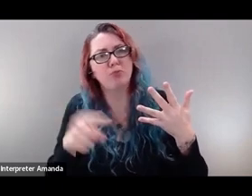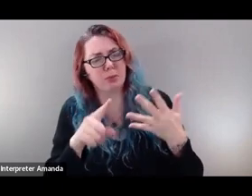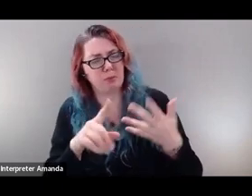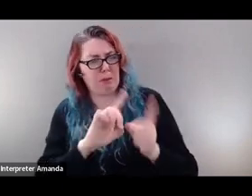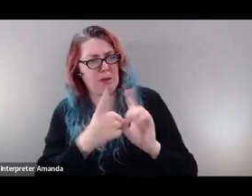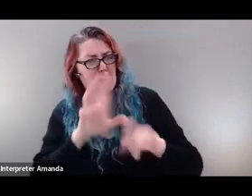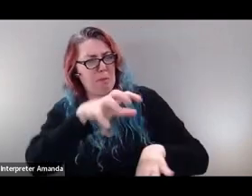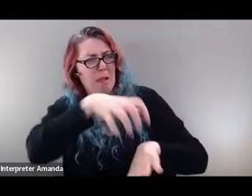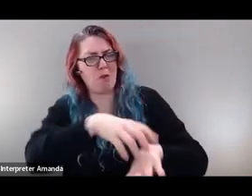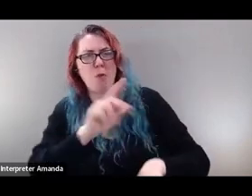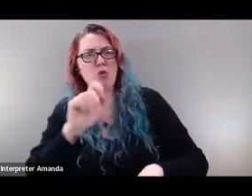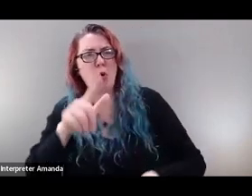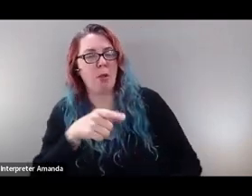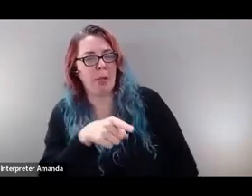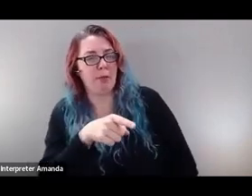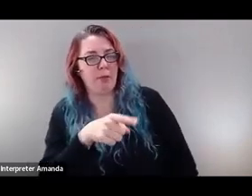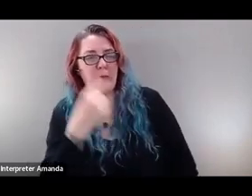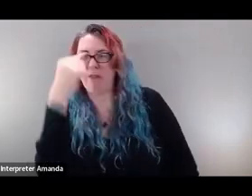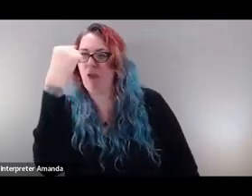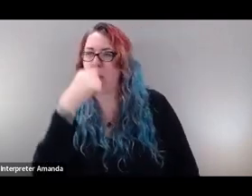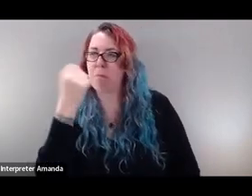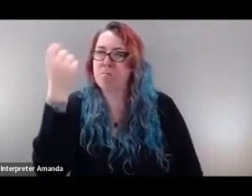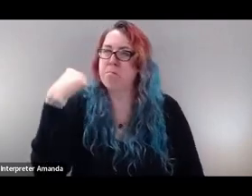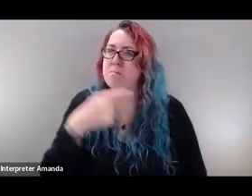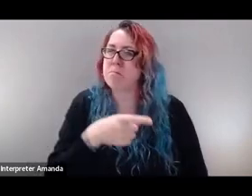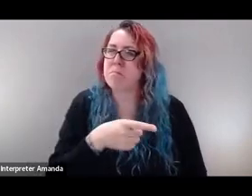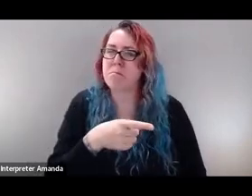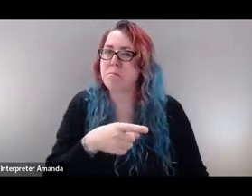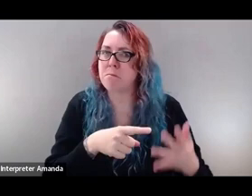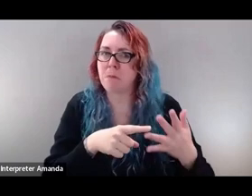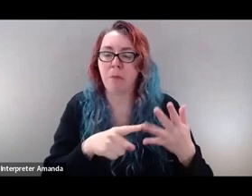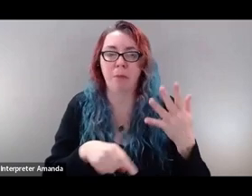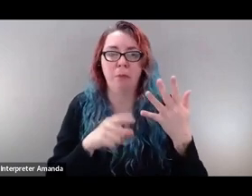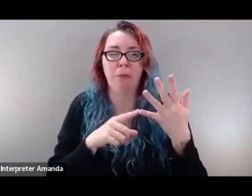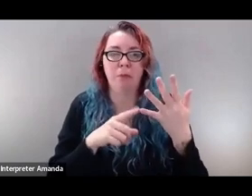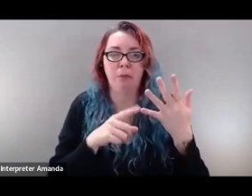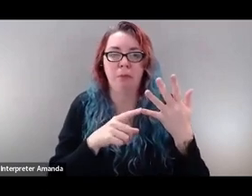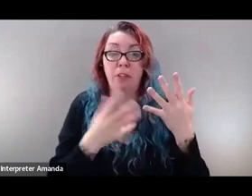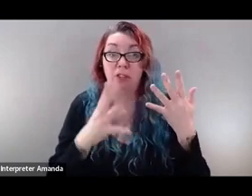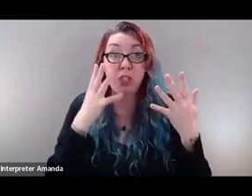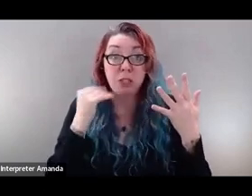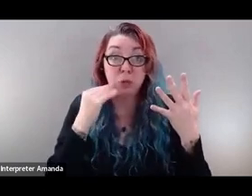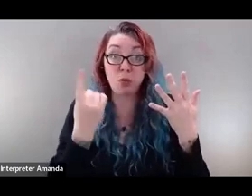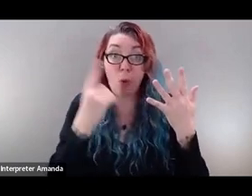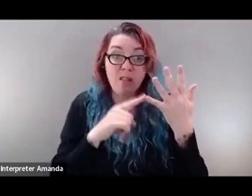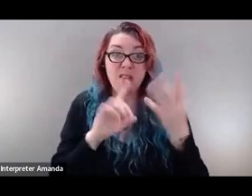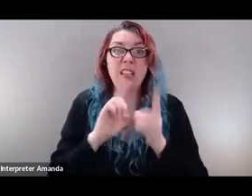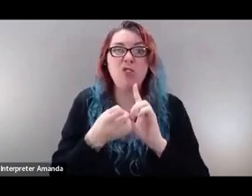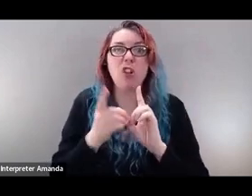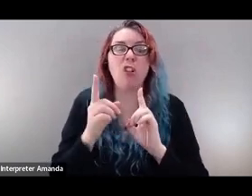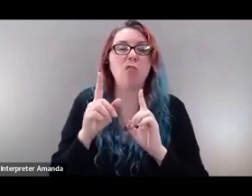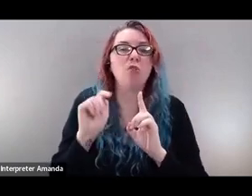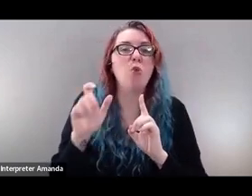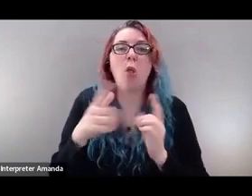Did you have a digital initiative that you love become obsolete or abandoned or discontinued?